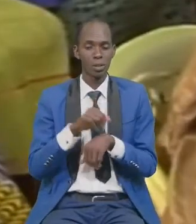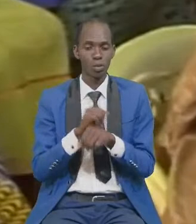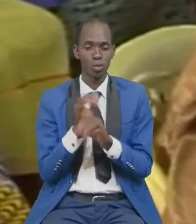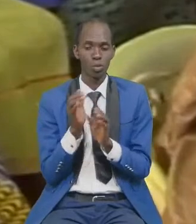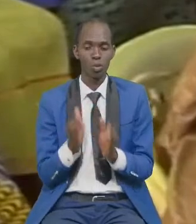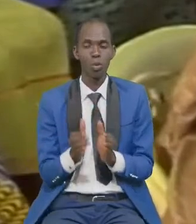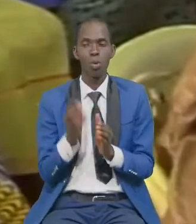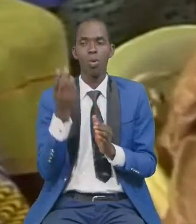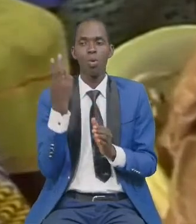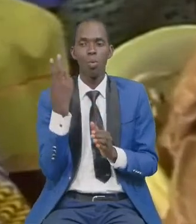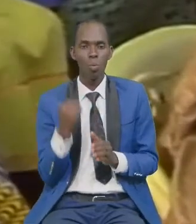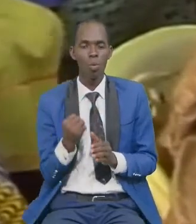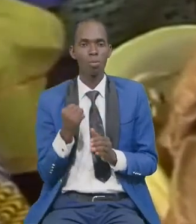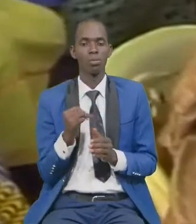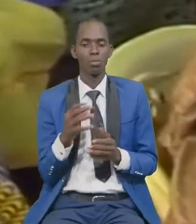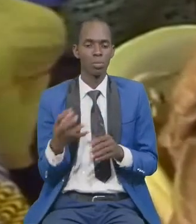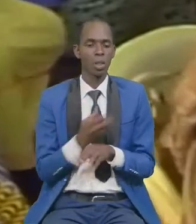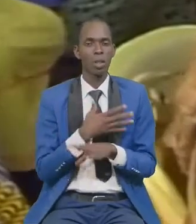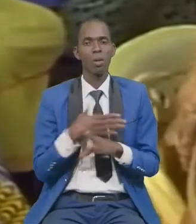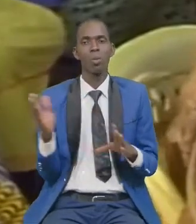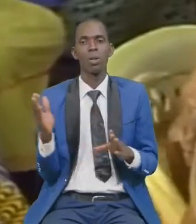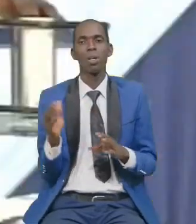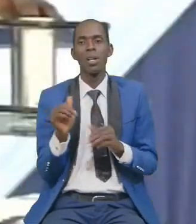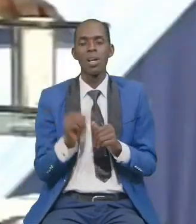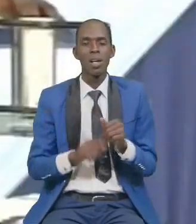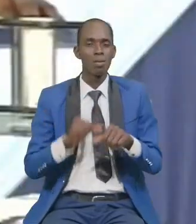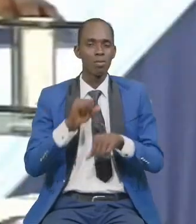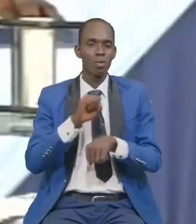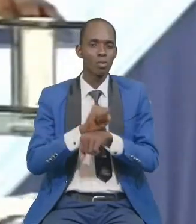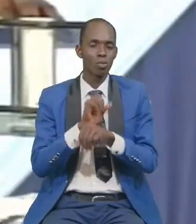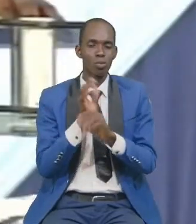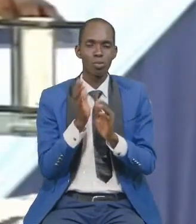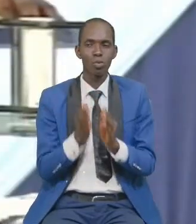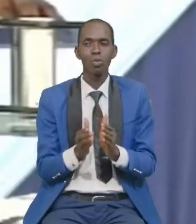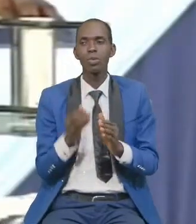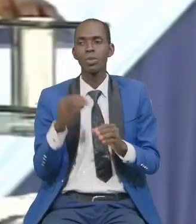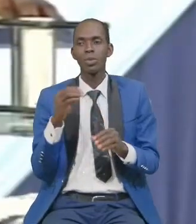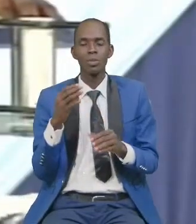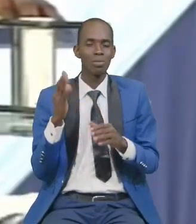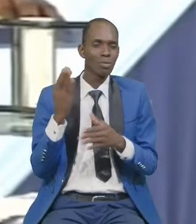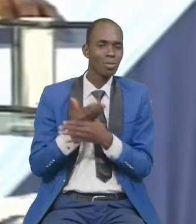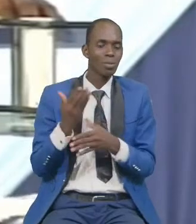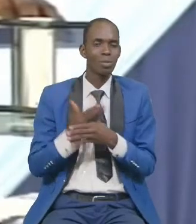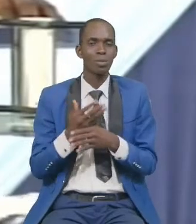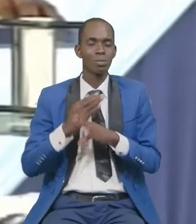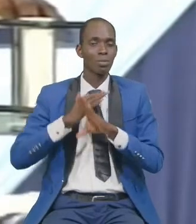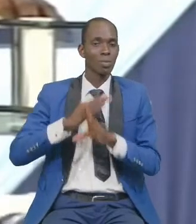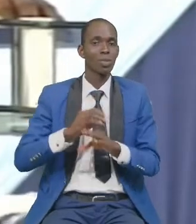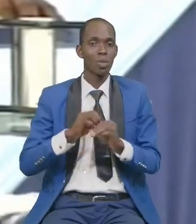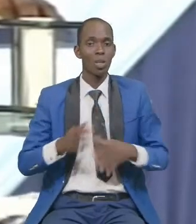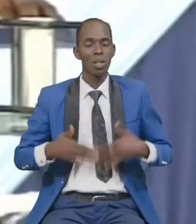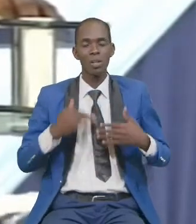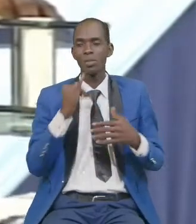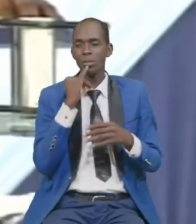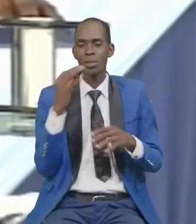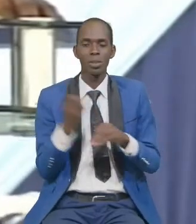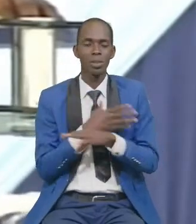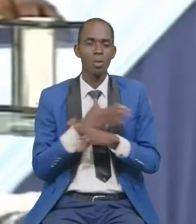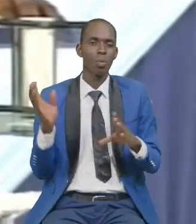was rolled away. Every stone of hindrance of your life rolled away in Jesus'